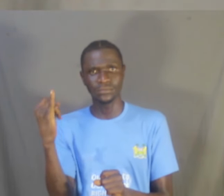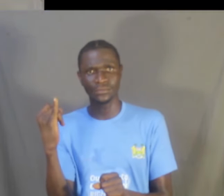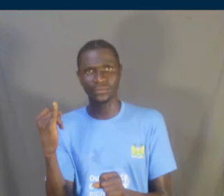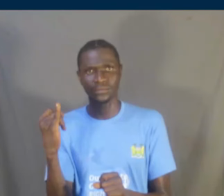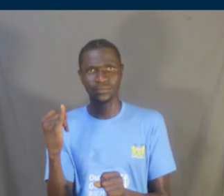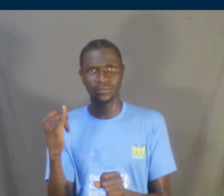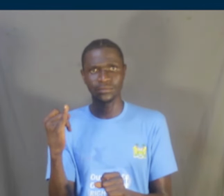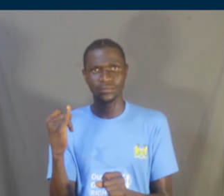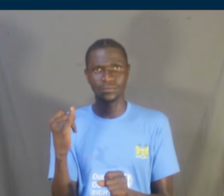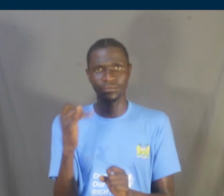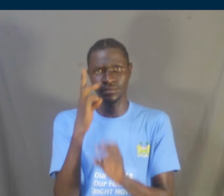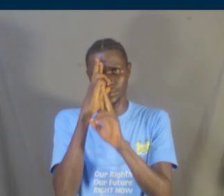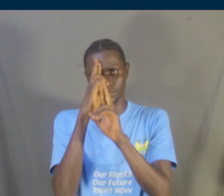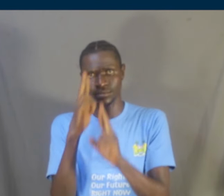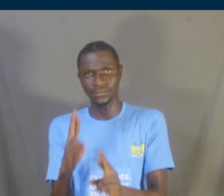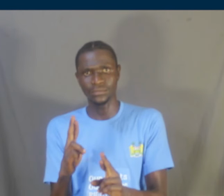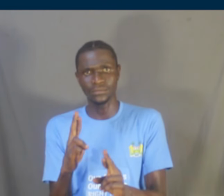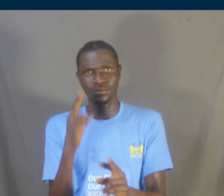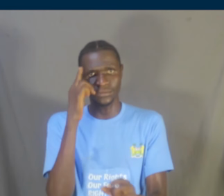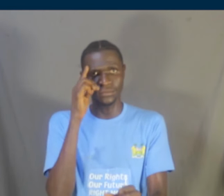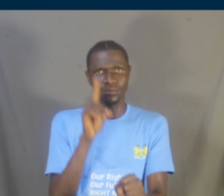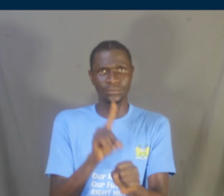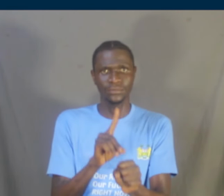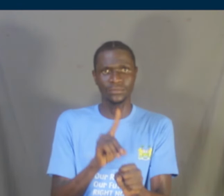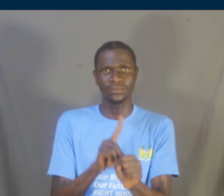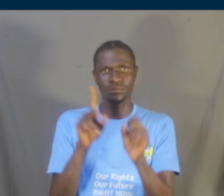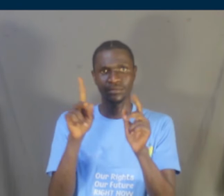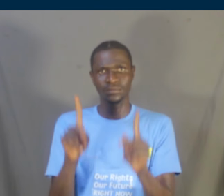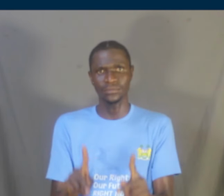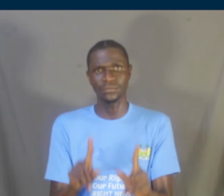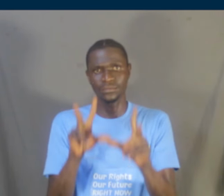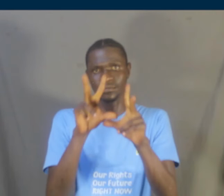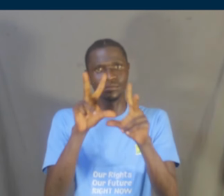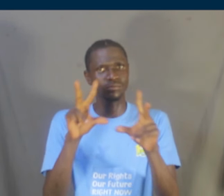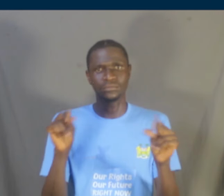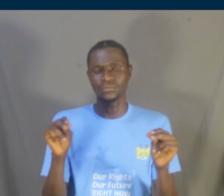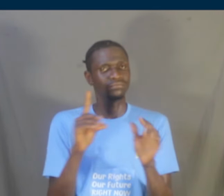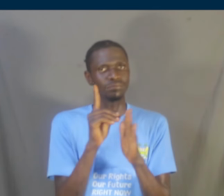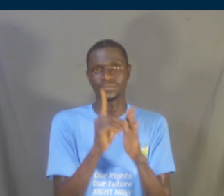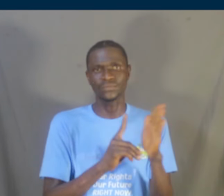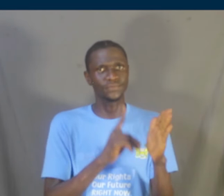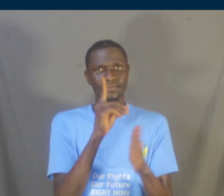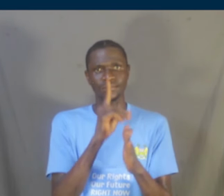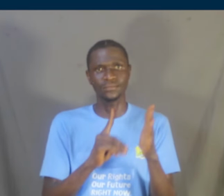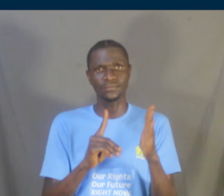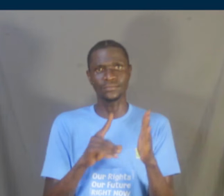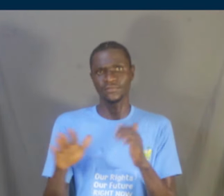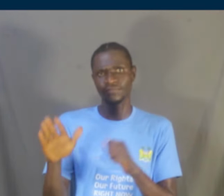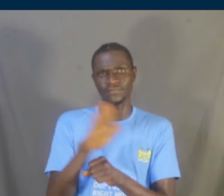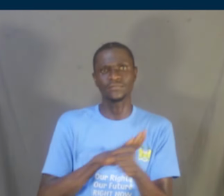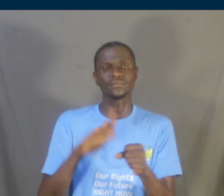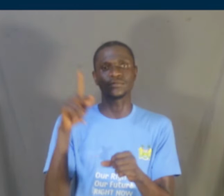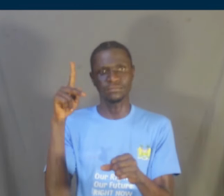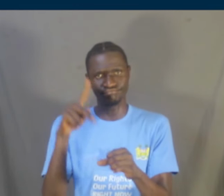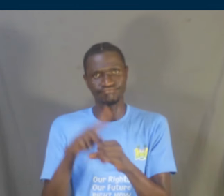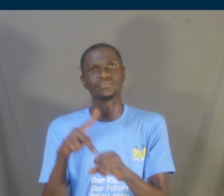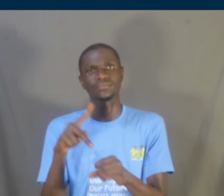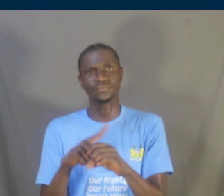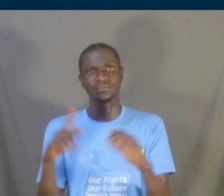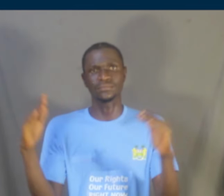Principles. Contains principles such as respect for dignity, non-discrimination, full participation,